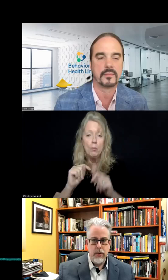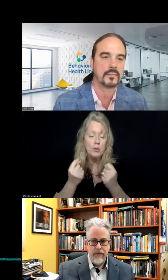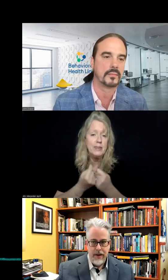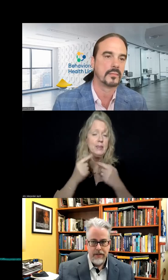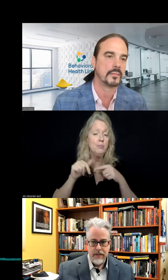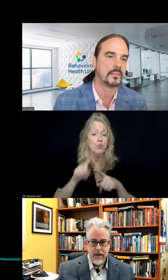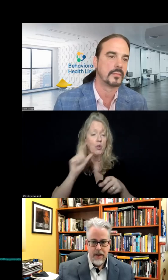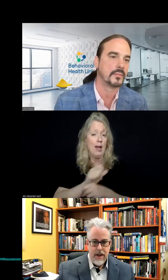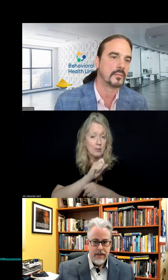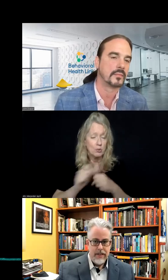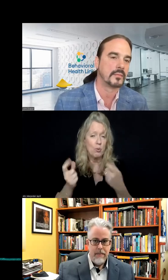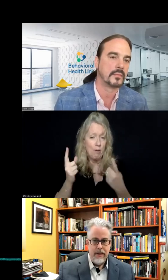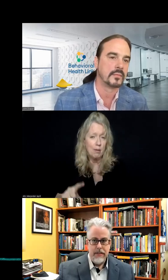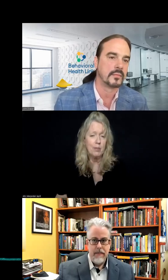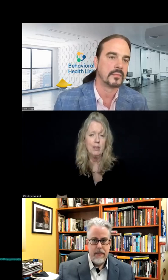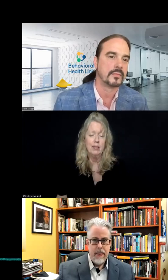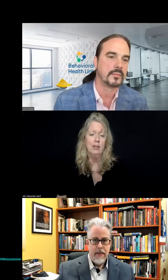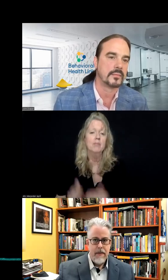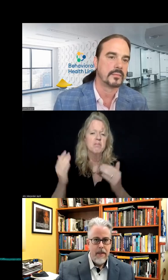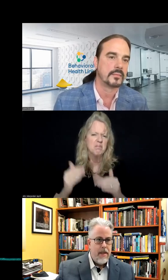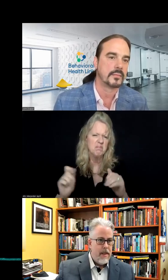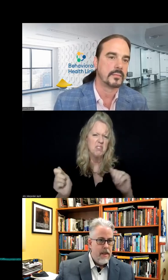during actual events. Next slide, please.